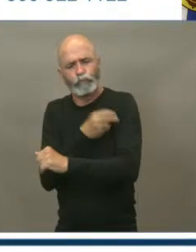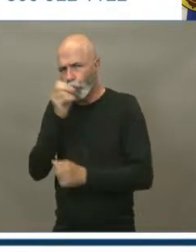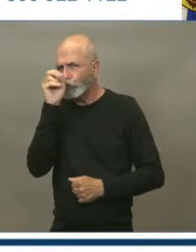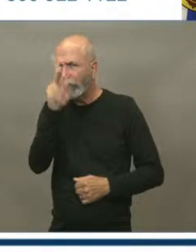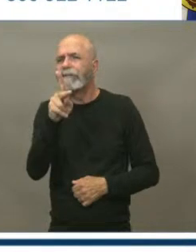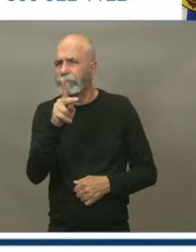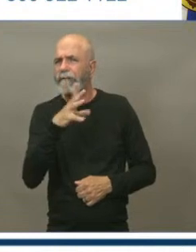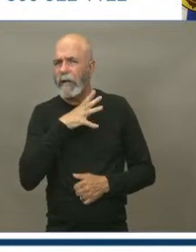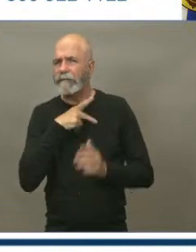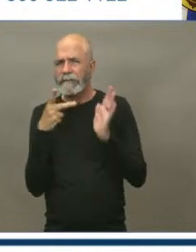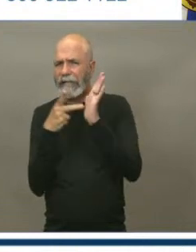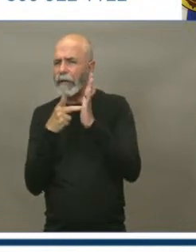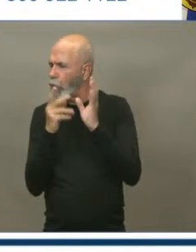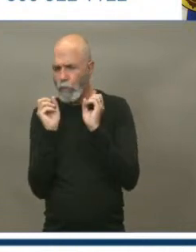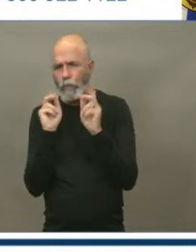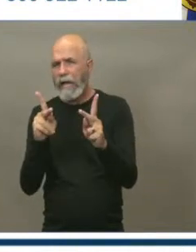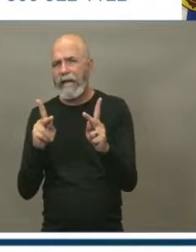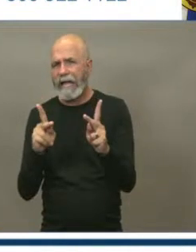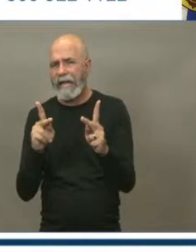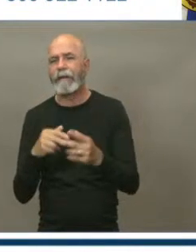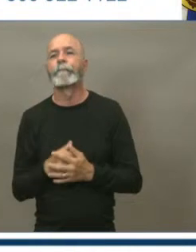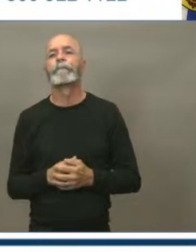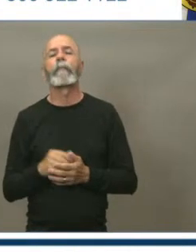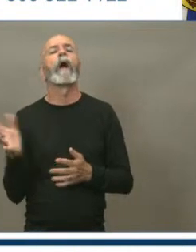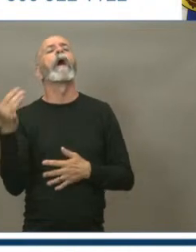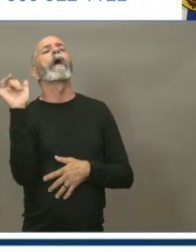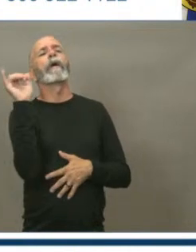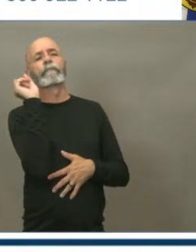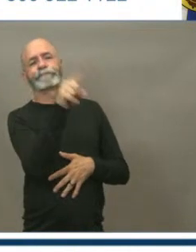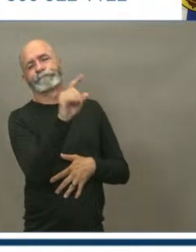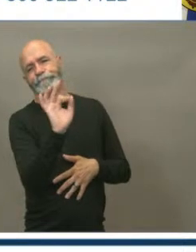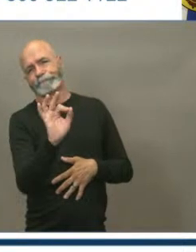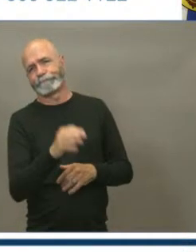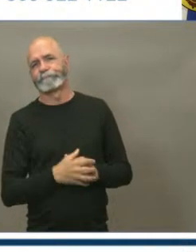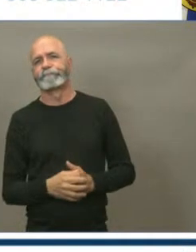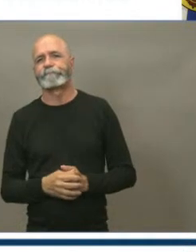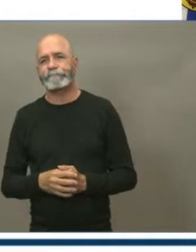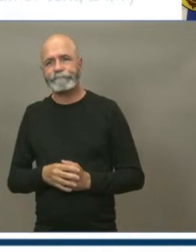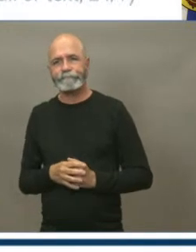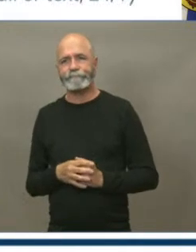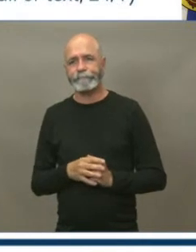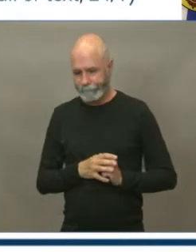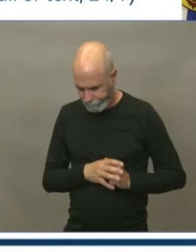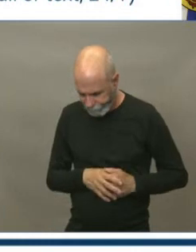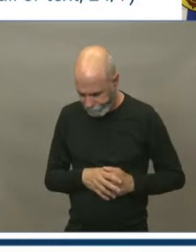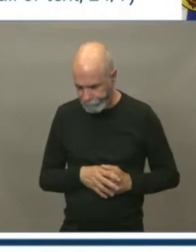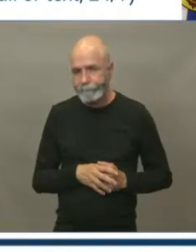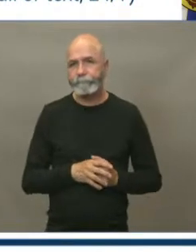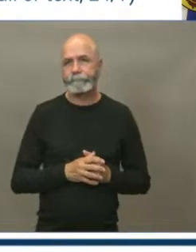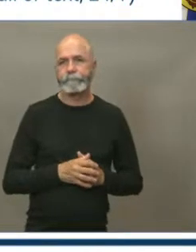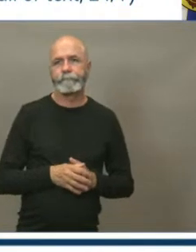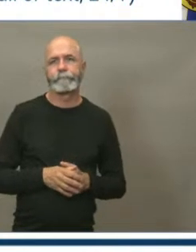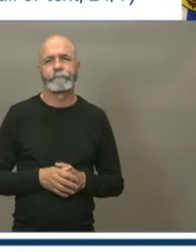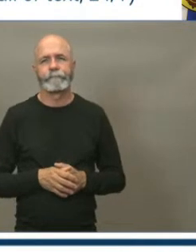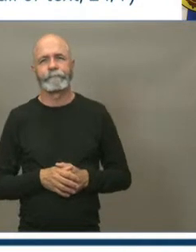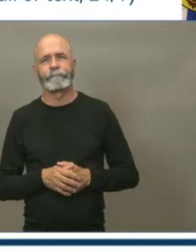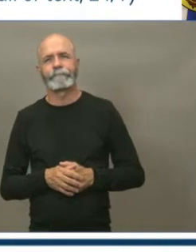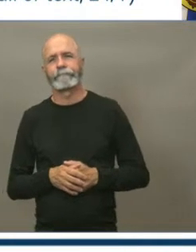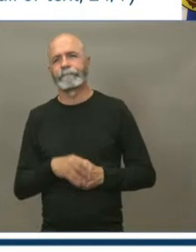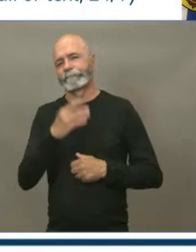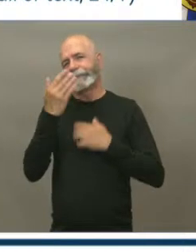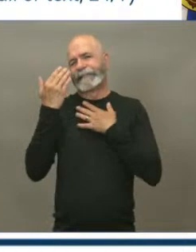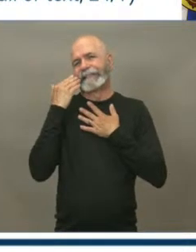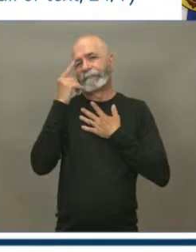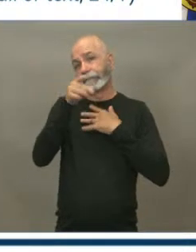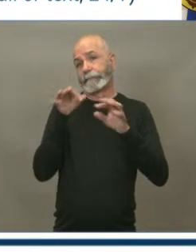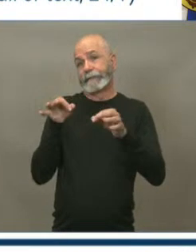for that. I'm going to follow on a question from my colleague. In the response just now, Dr. Strang, you described some of the work on reopening plans, and